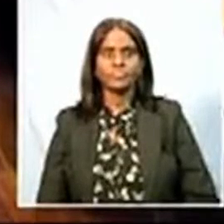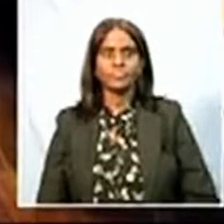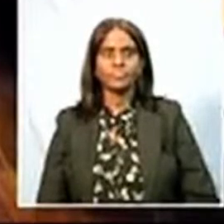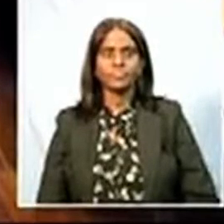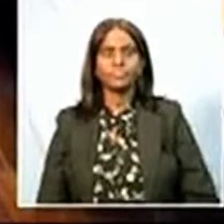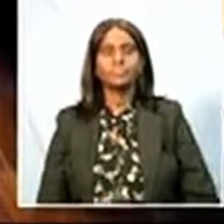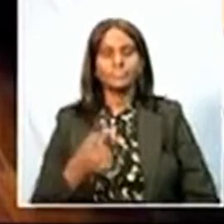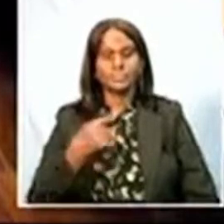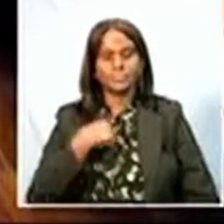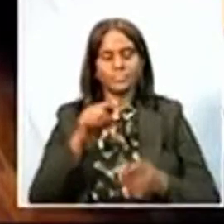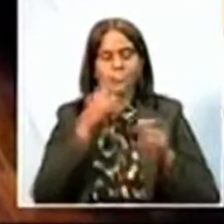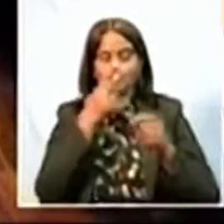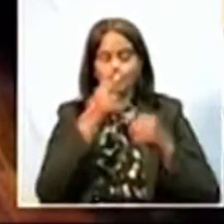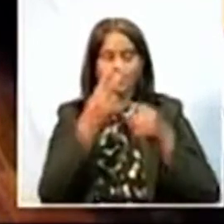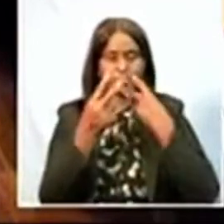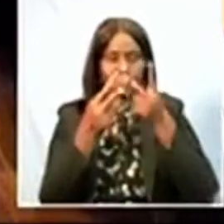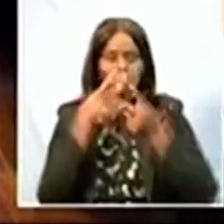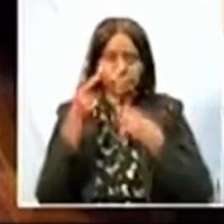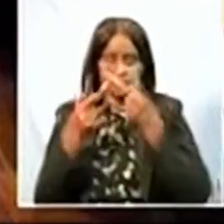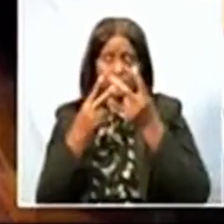You haven't seen Appendix 6?